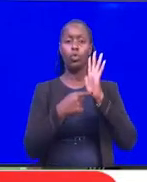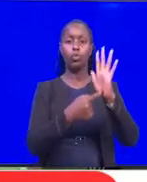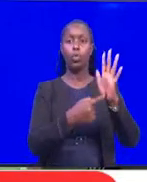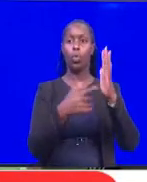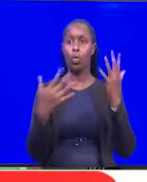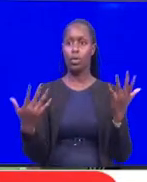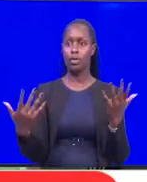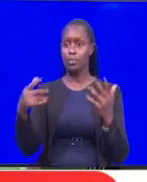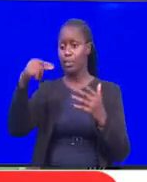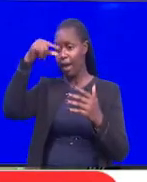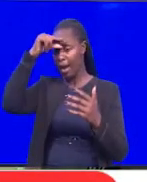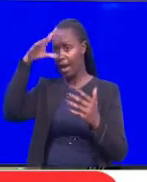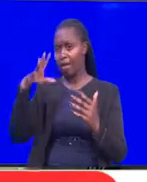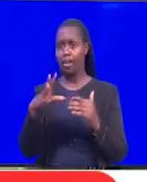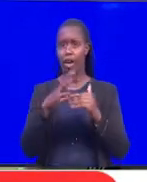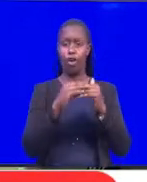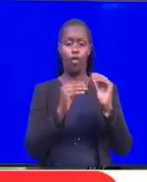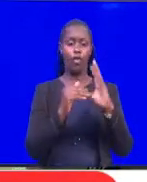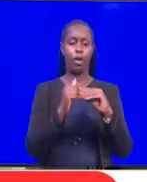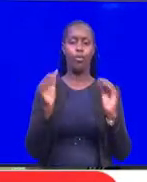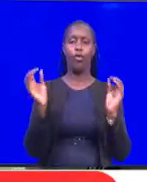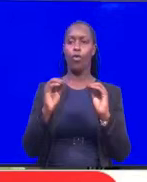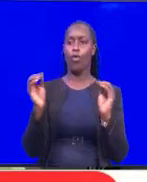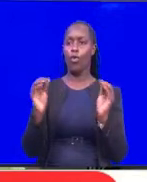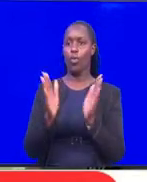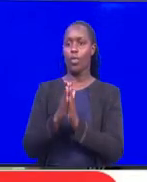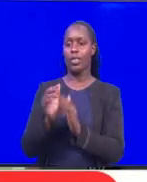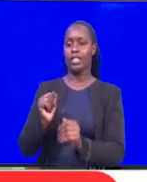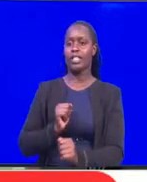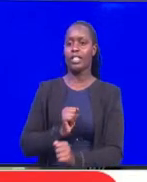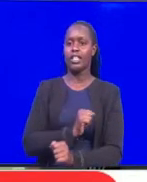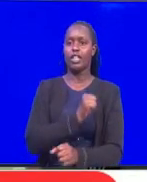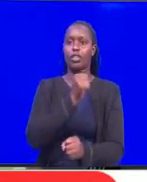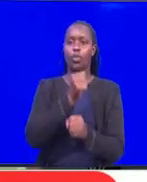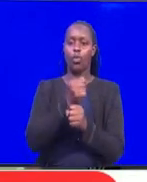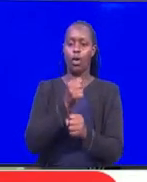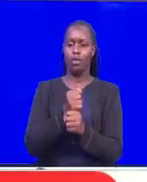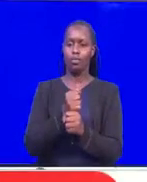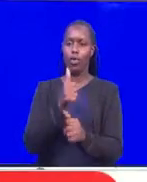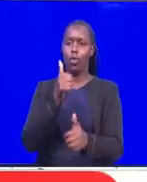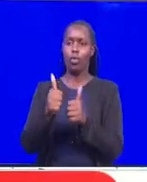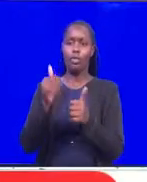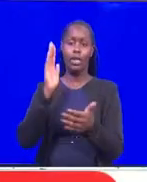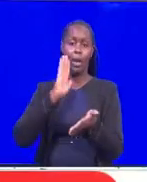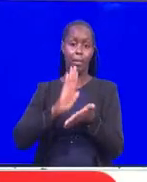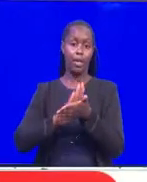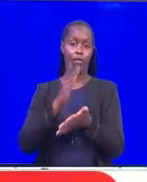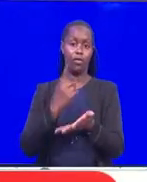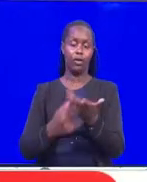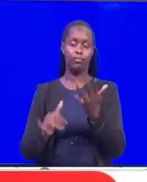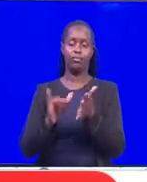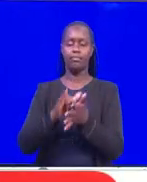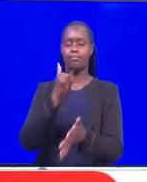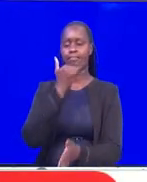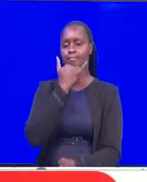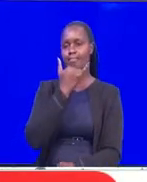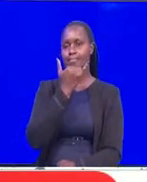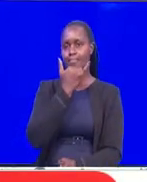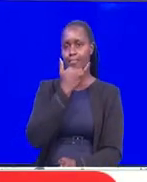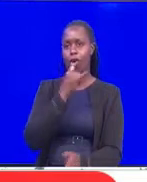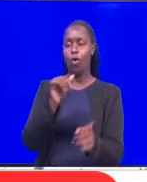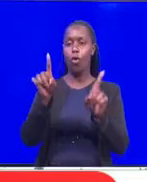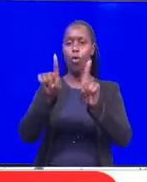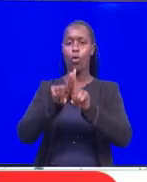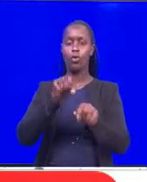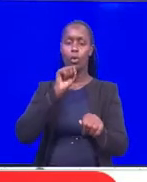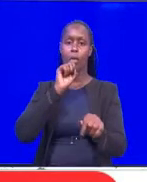really uncomfortable with the work of the Senate, which I believe it is unfortunate. Busia Governor Paul Otuoma has also condemned the